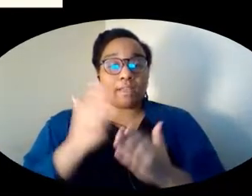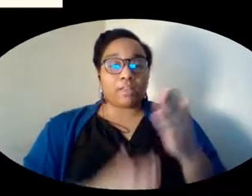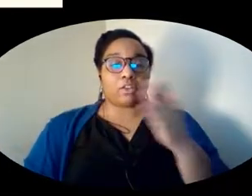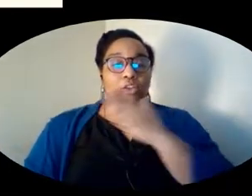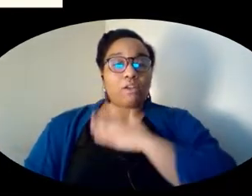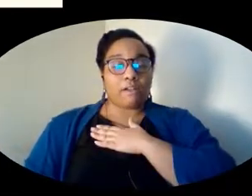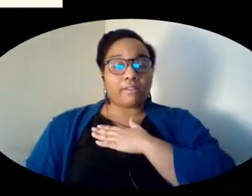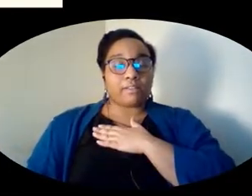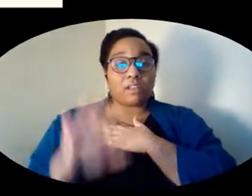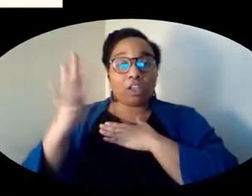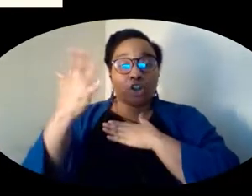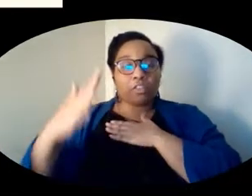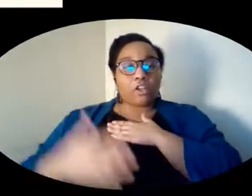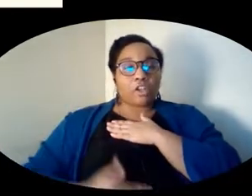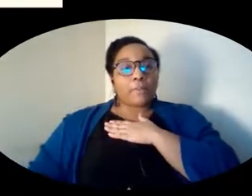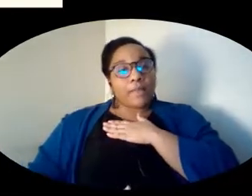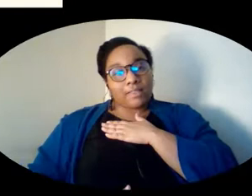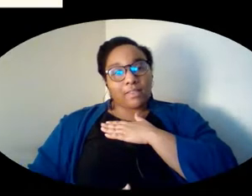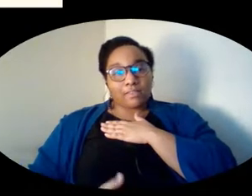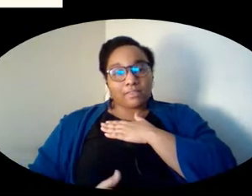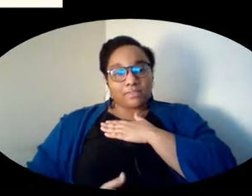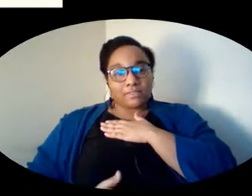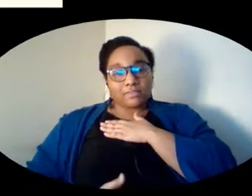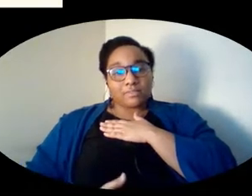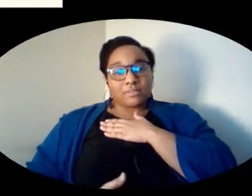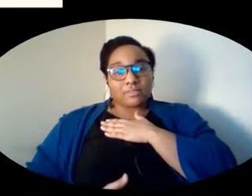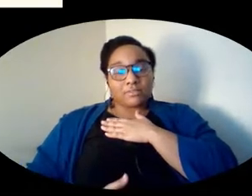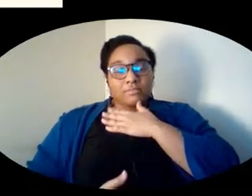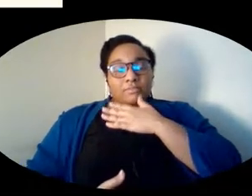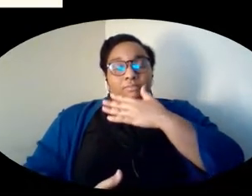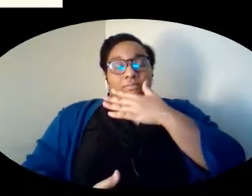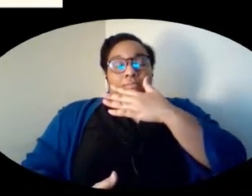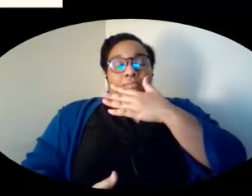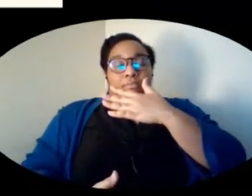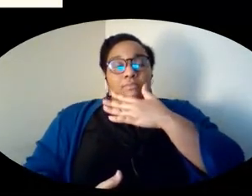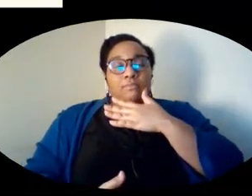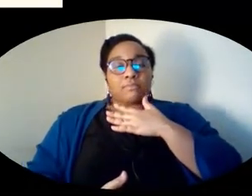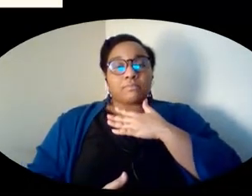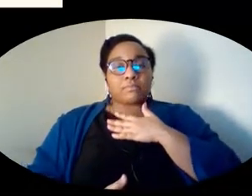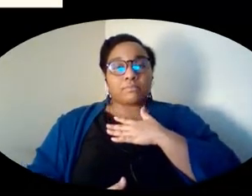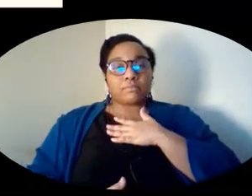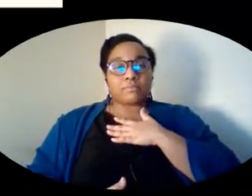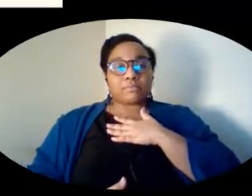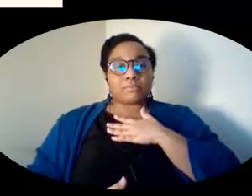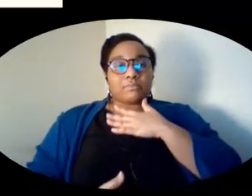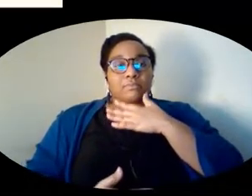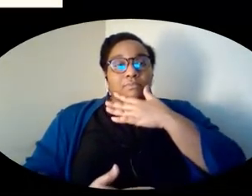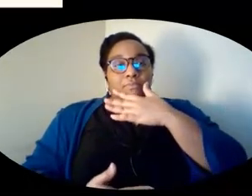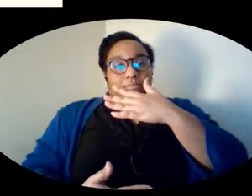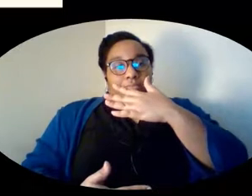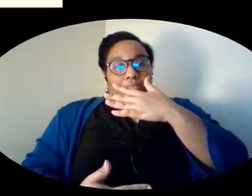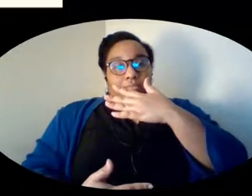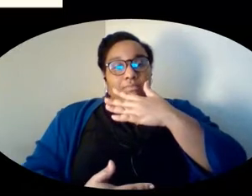heart and one on your belly. Then take long, slow, deep